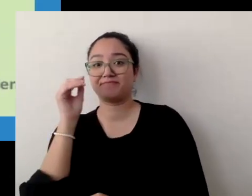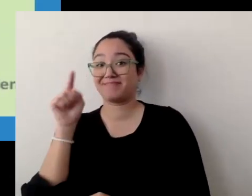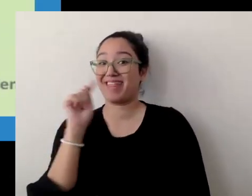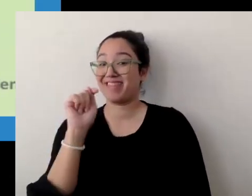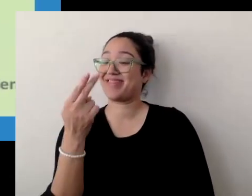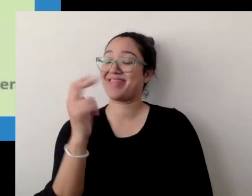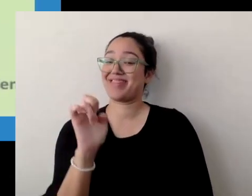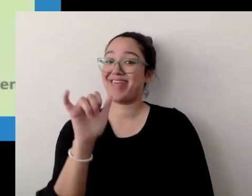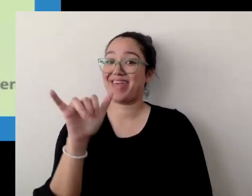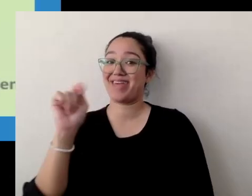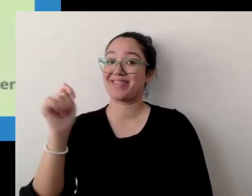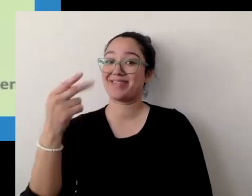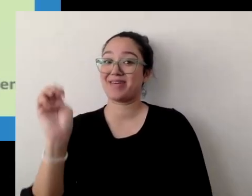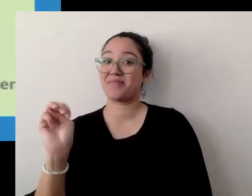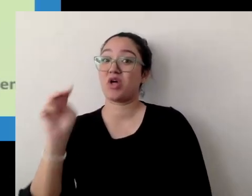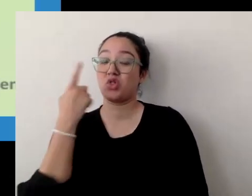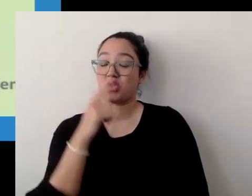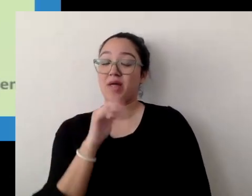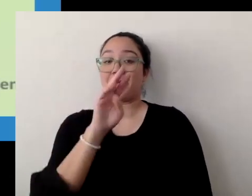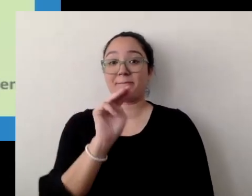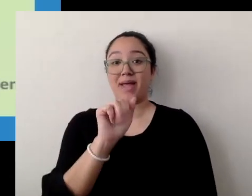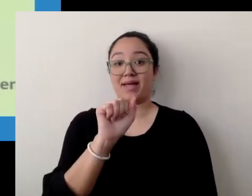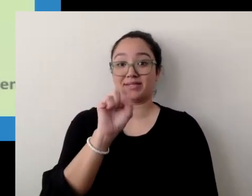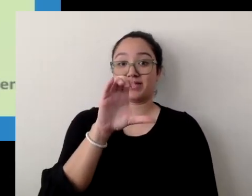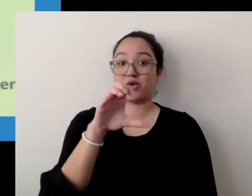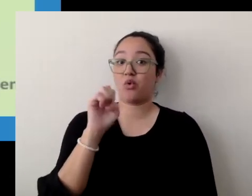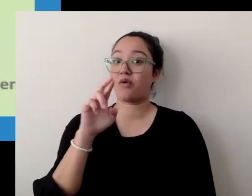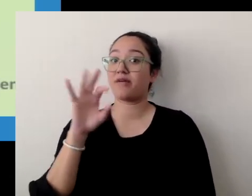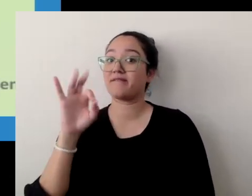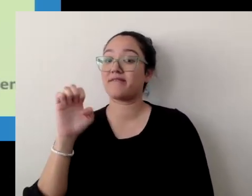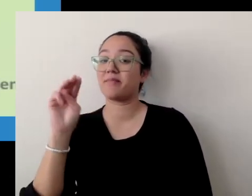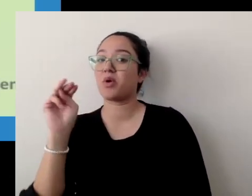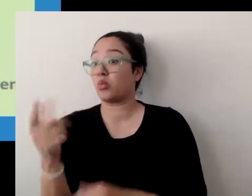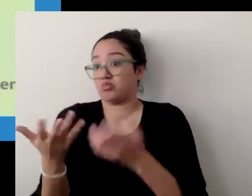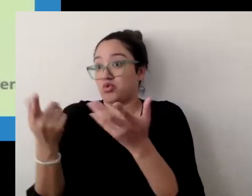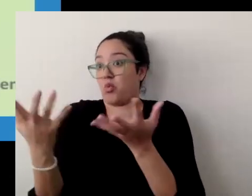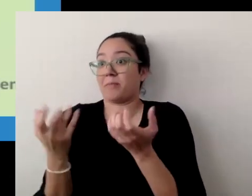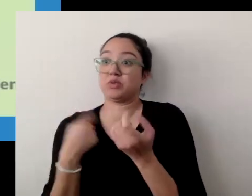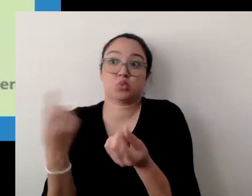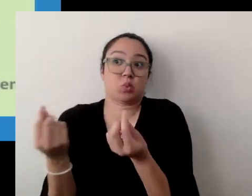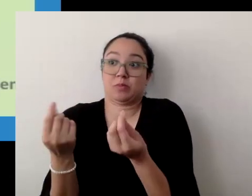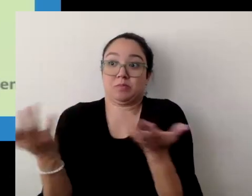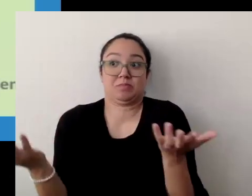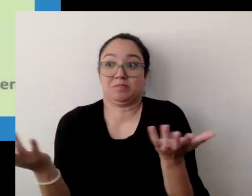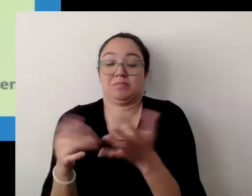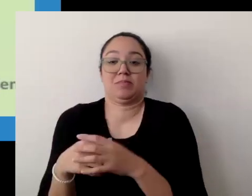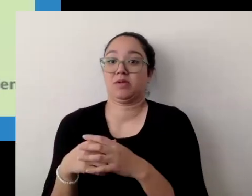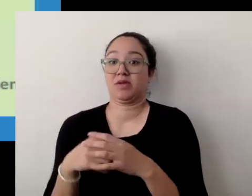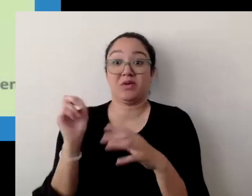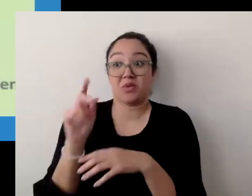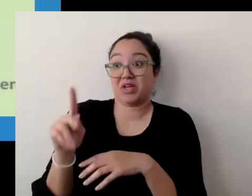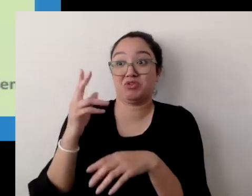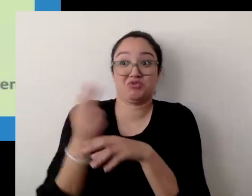is either masculine or feminine. Um, mhm. what do they want you to do? Is it okay if they just use